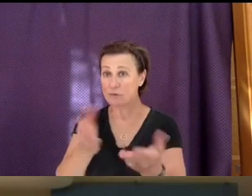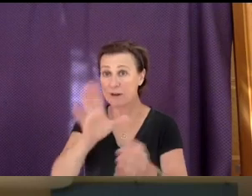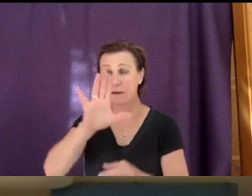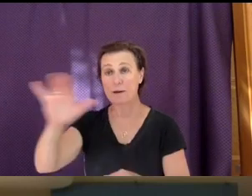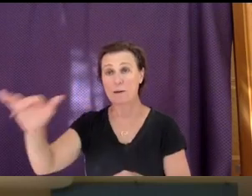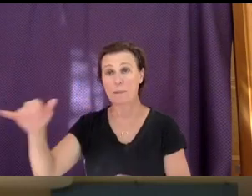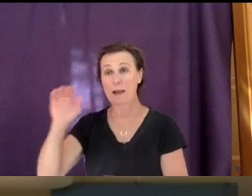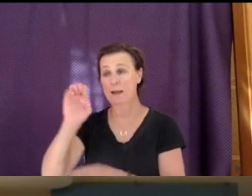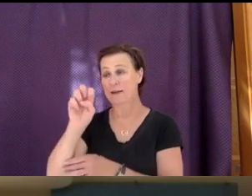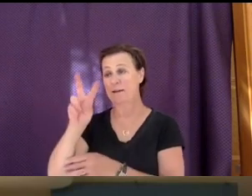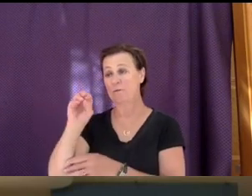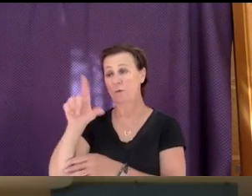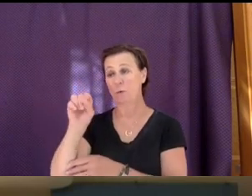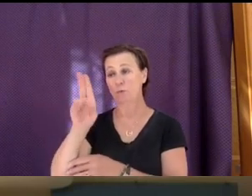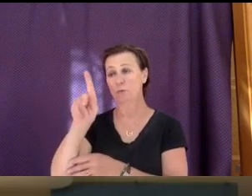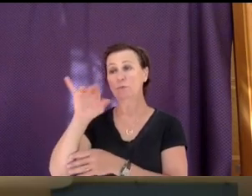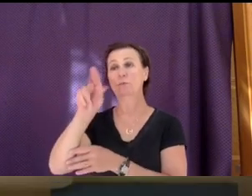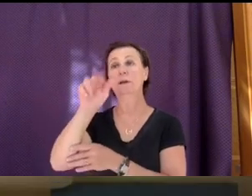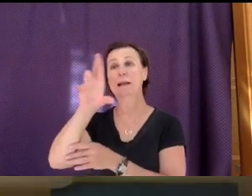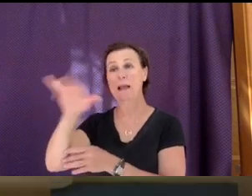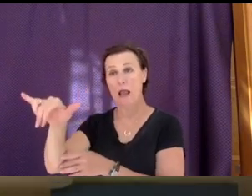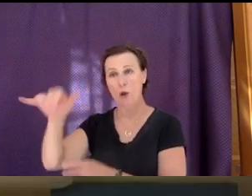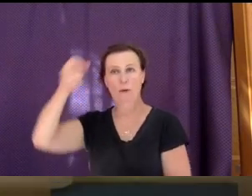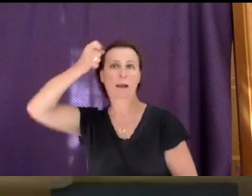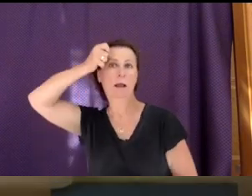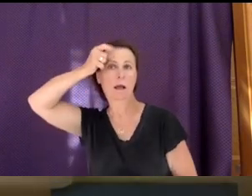evolutionary understanding.